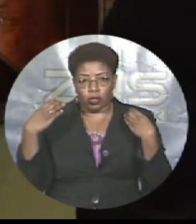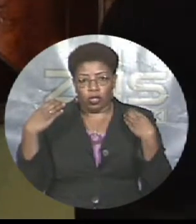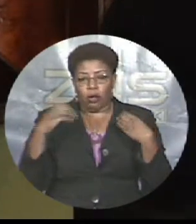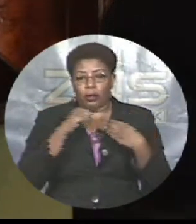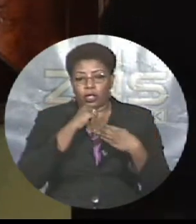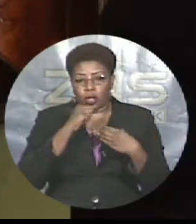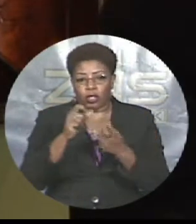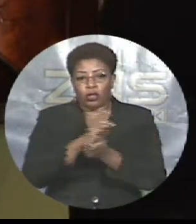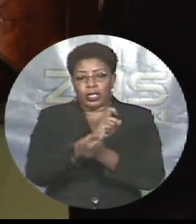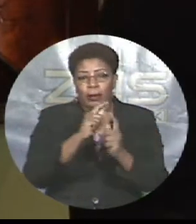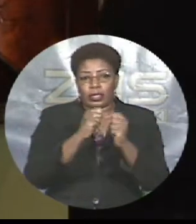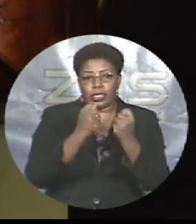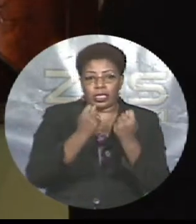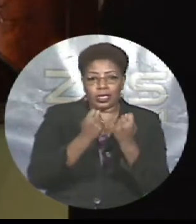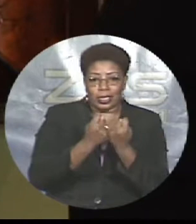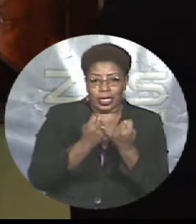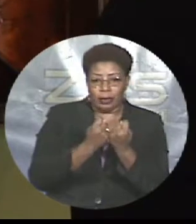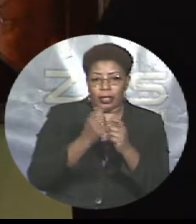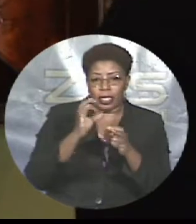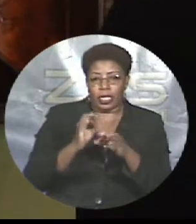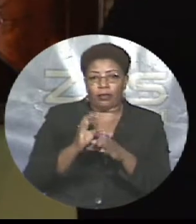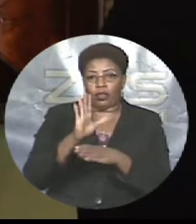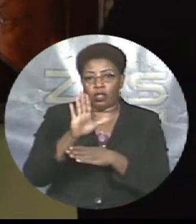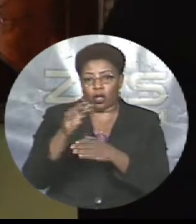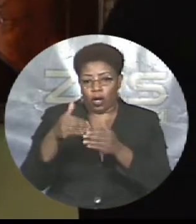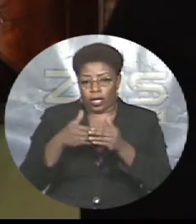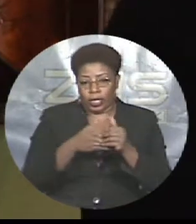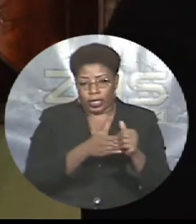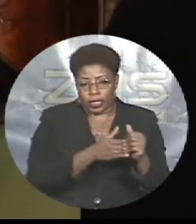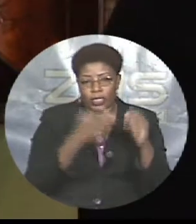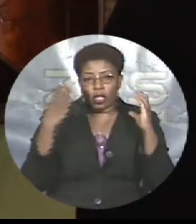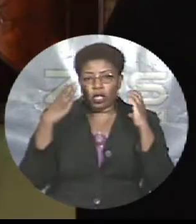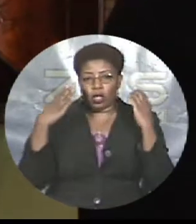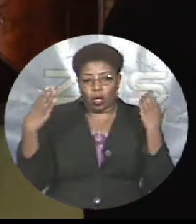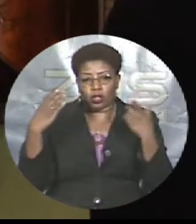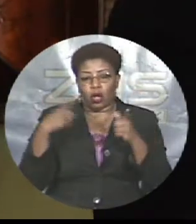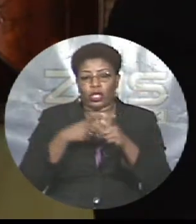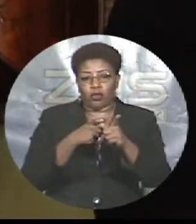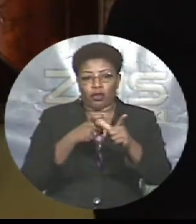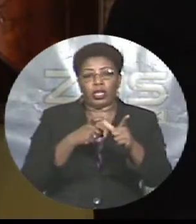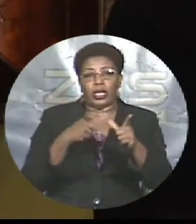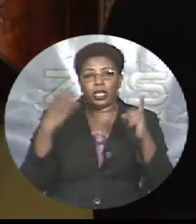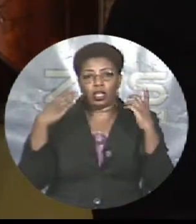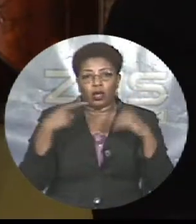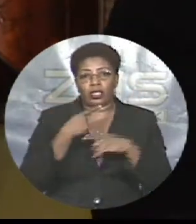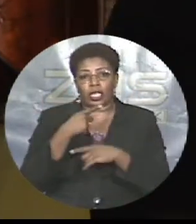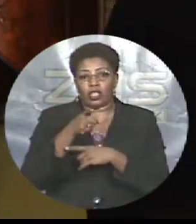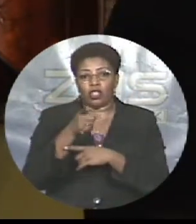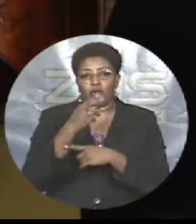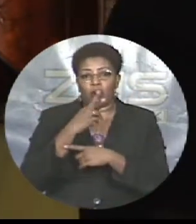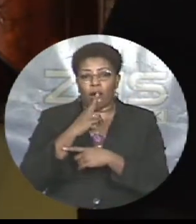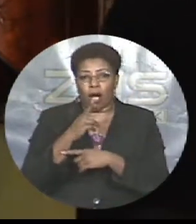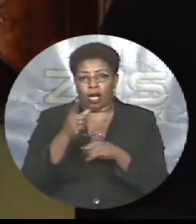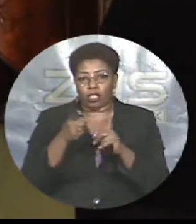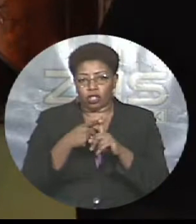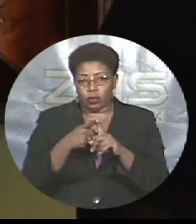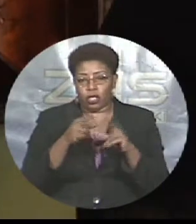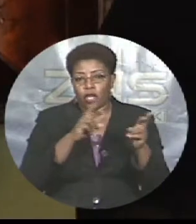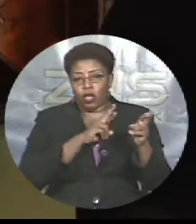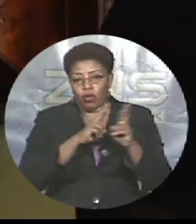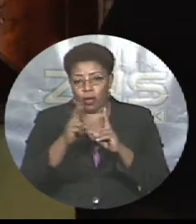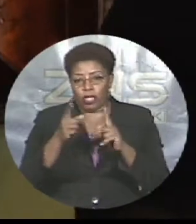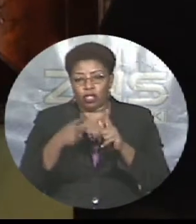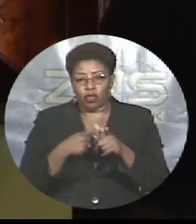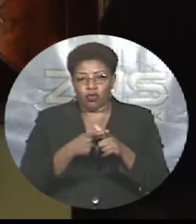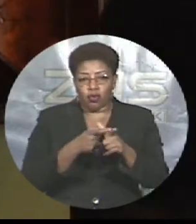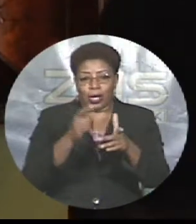team. Meaning that if your head coach said or your relay coach say you are to be available to run